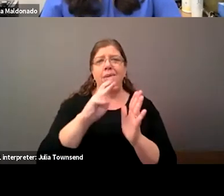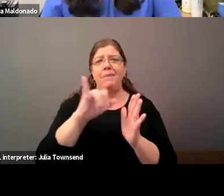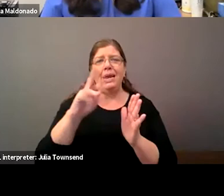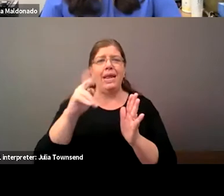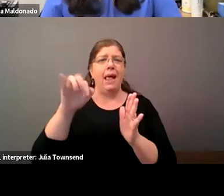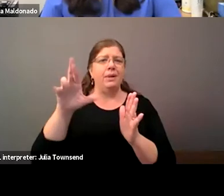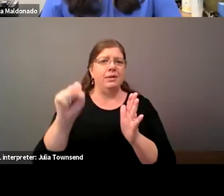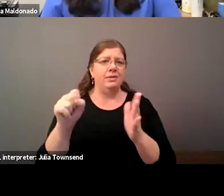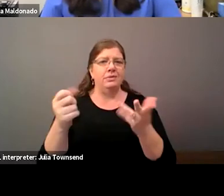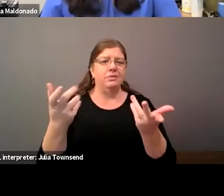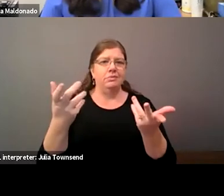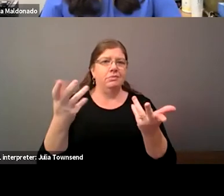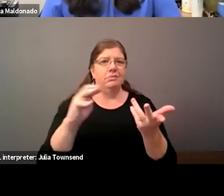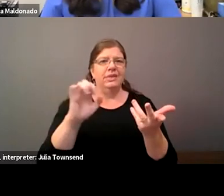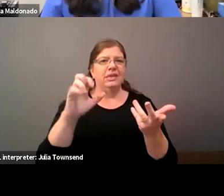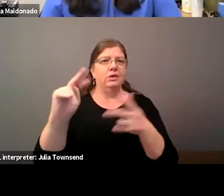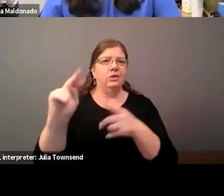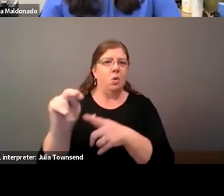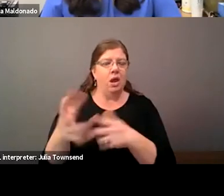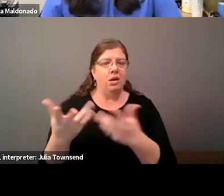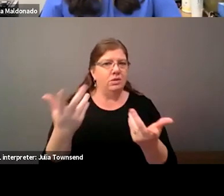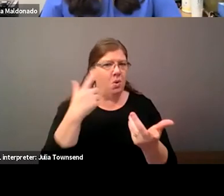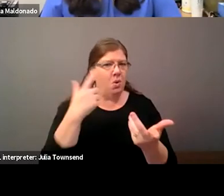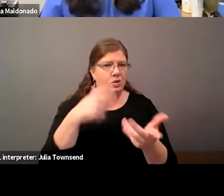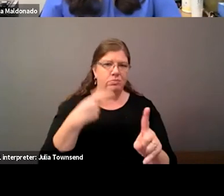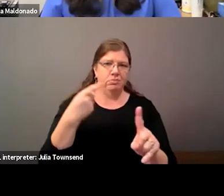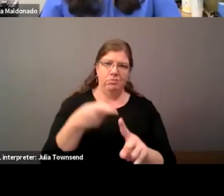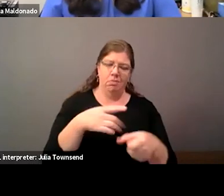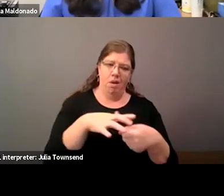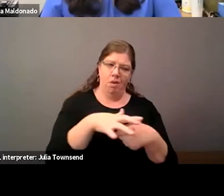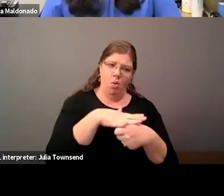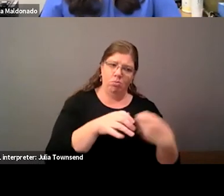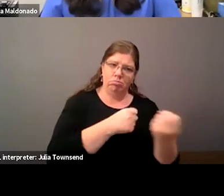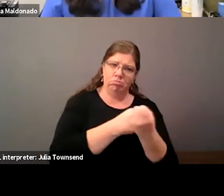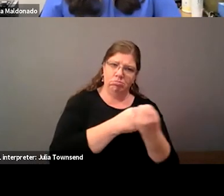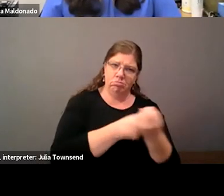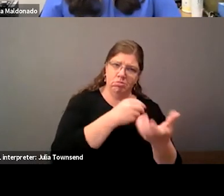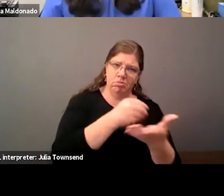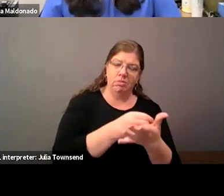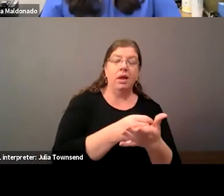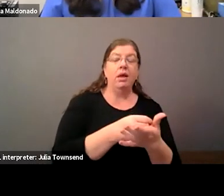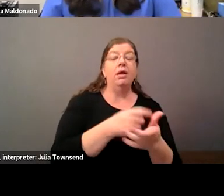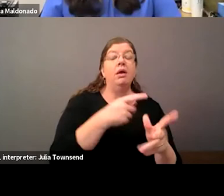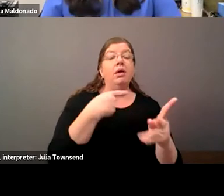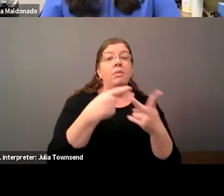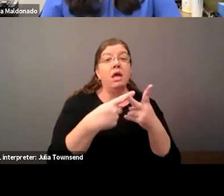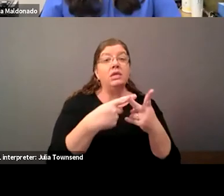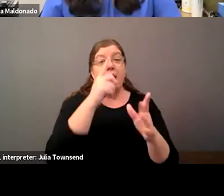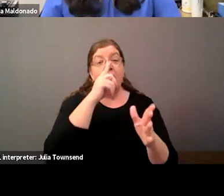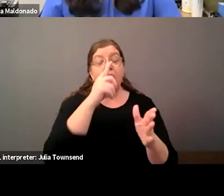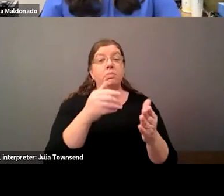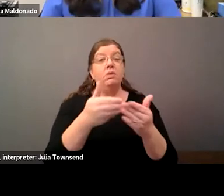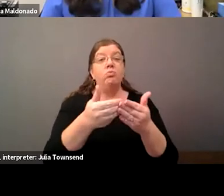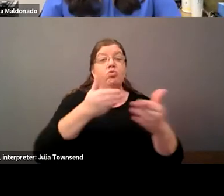to make that point and piggybacking on this caps about being proactive i have many